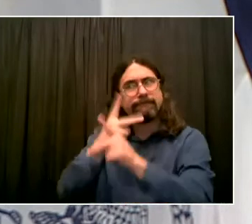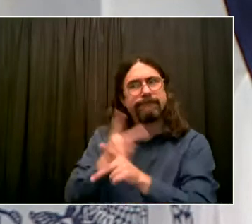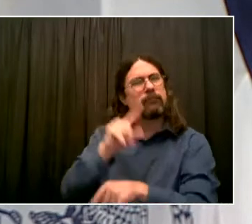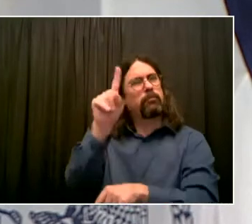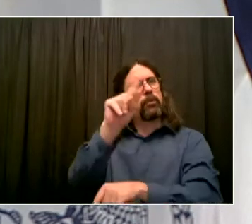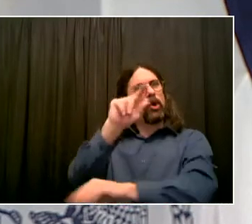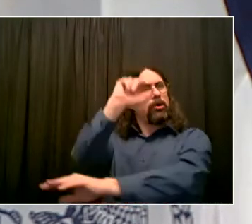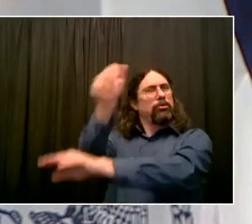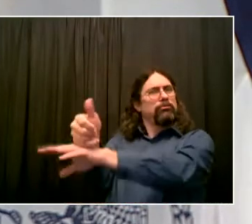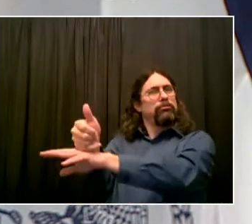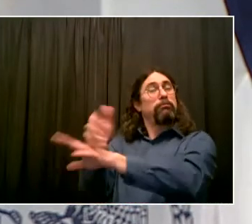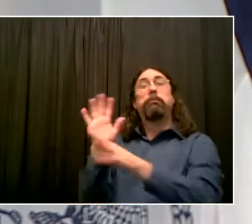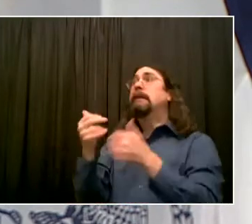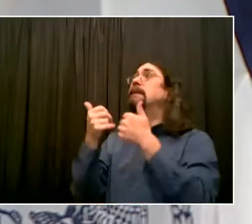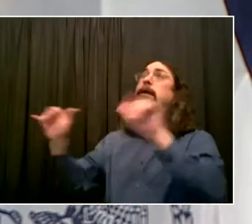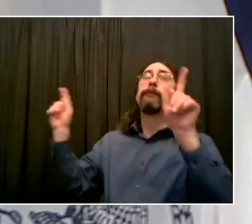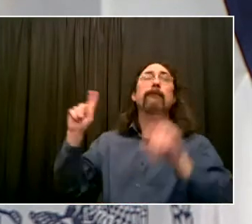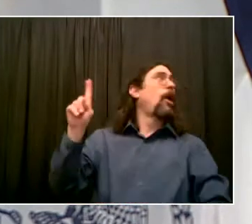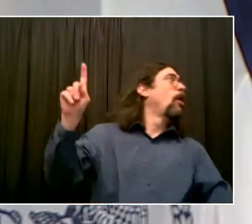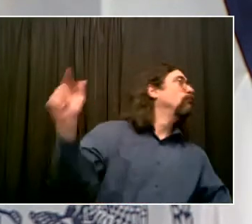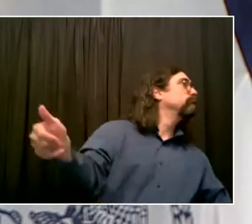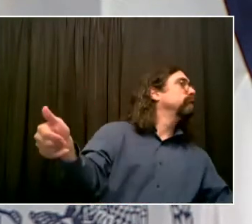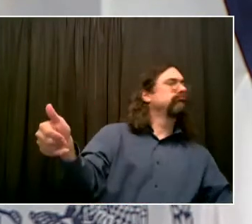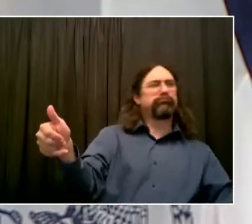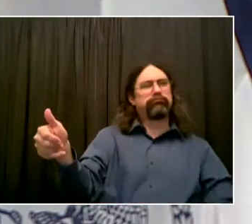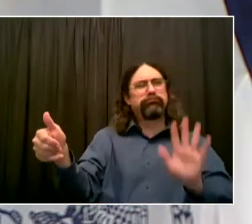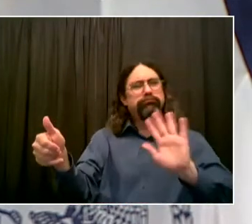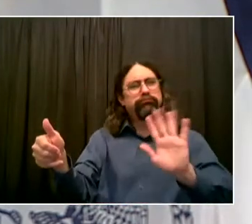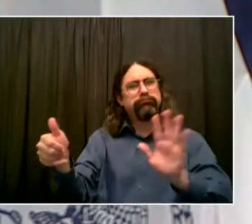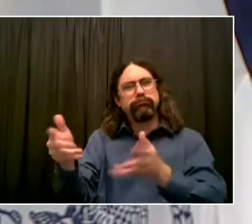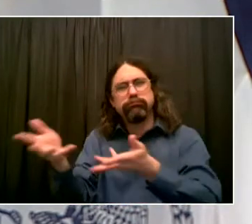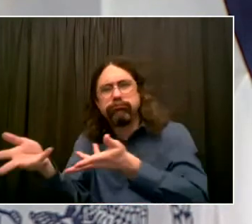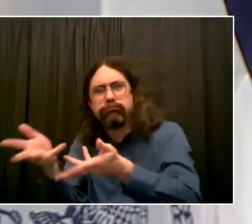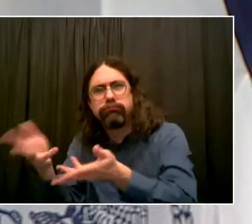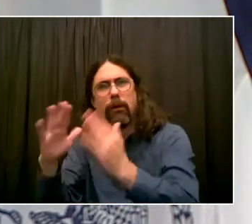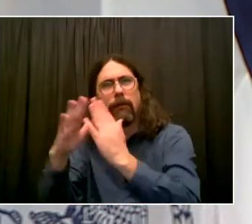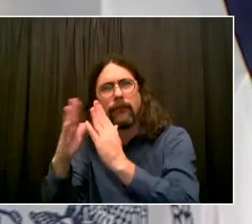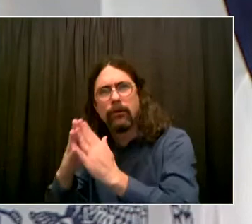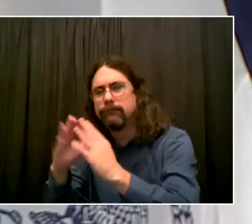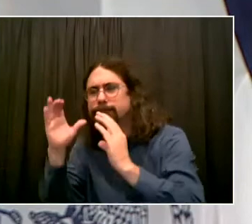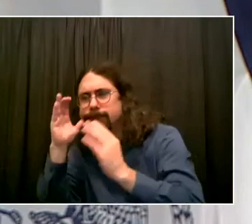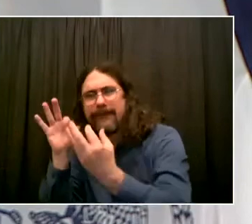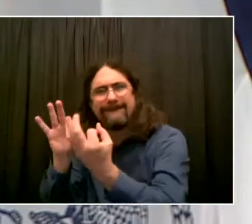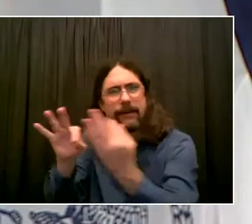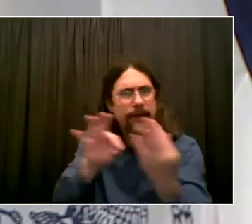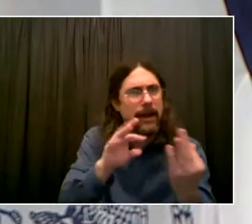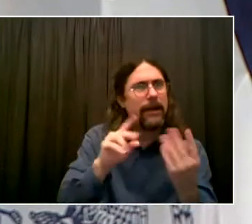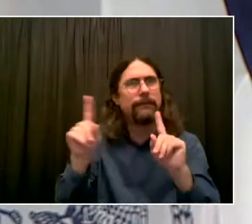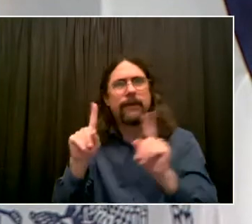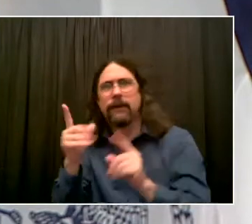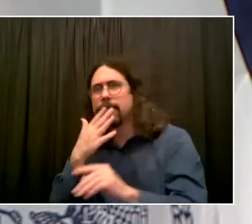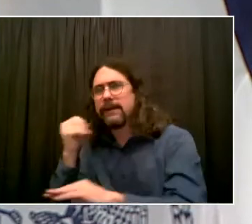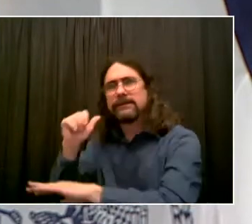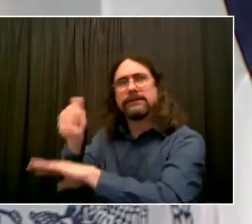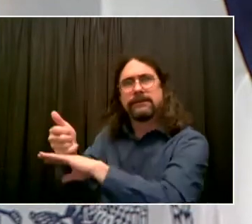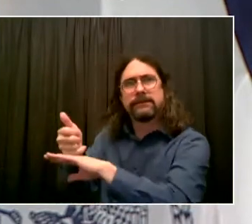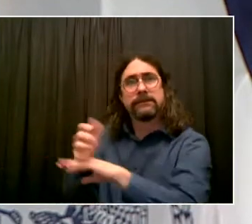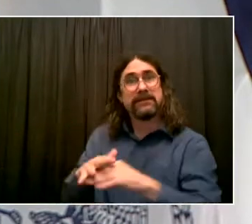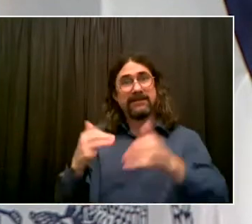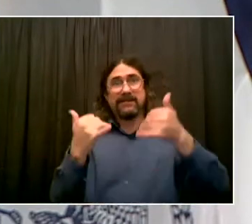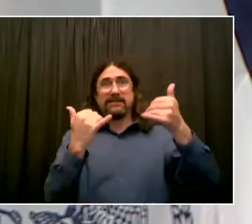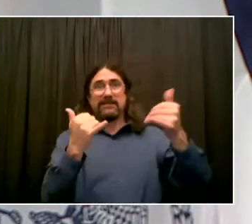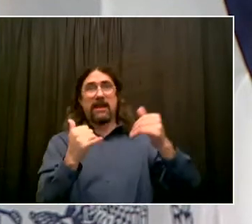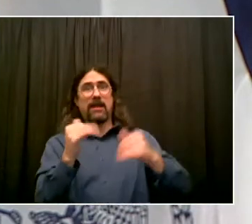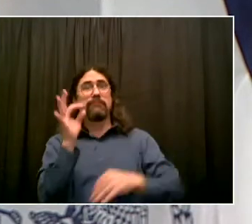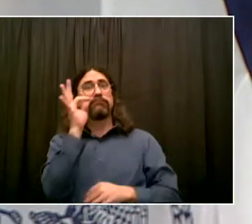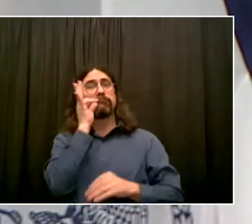a substantial decision-making power in how these facilities get sited. So no, it's not just one thing or another. I think